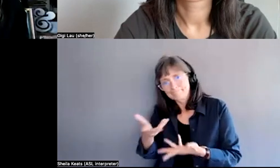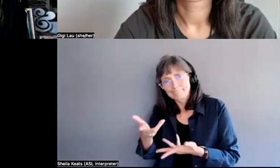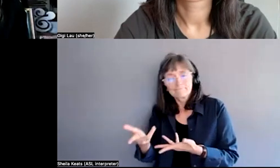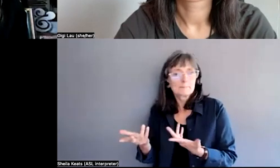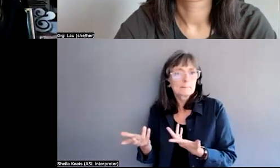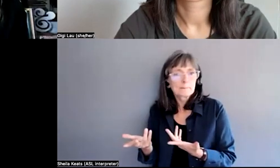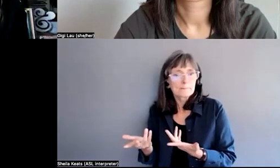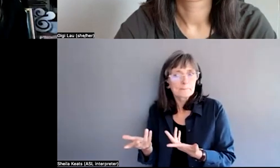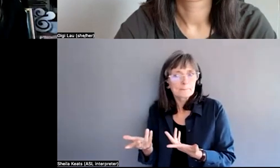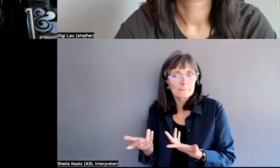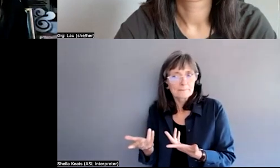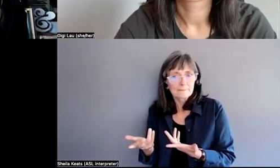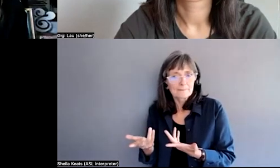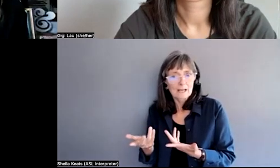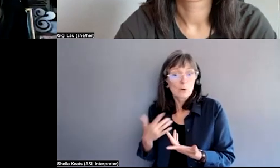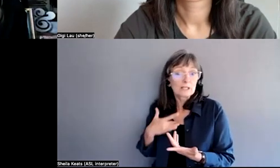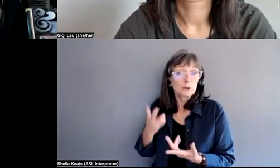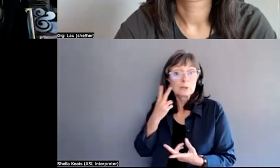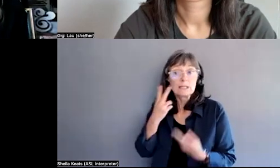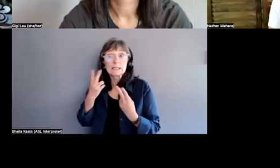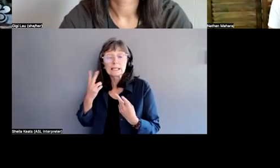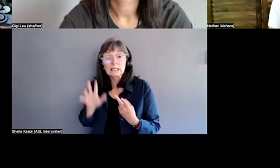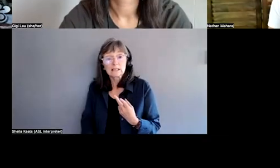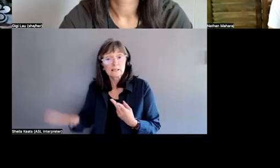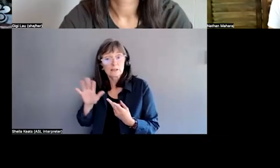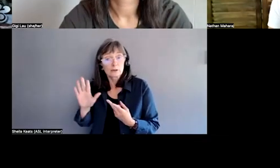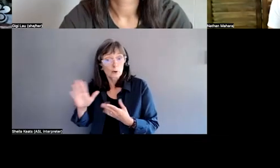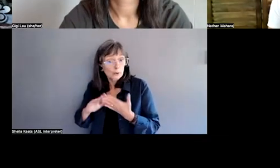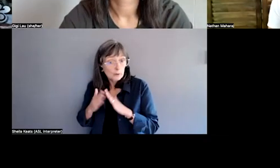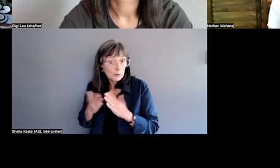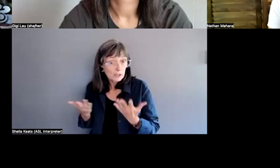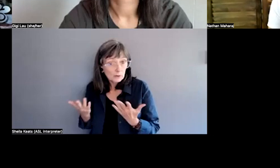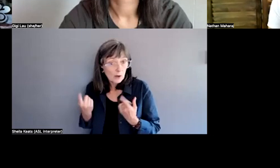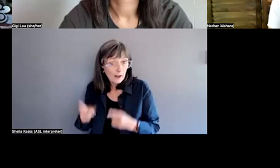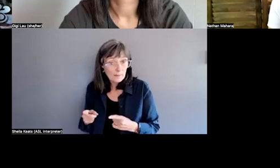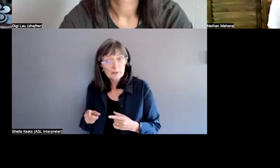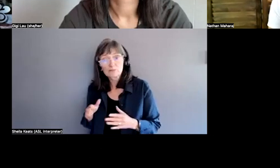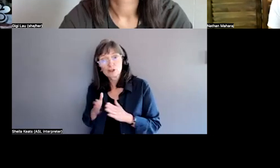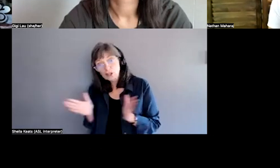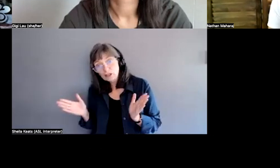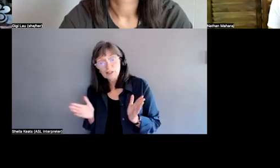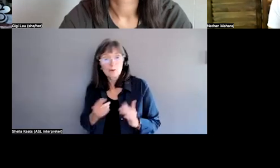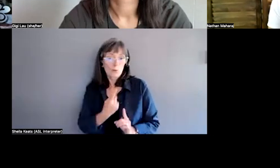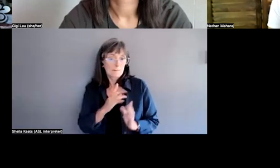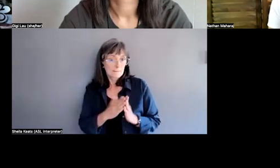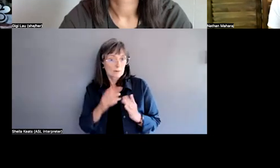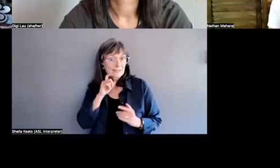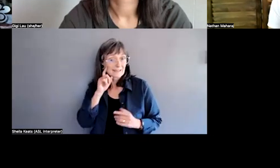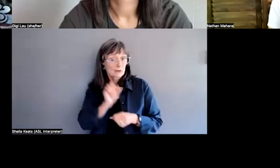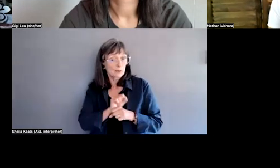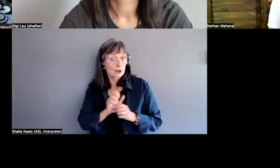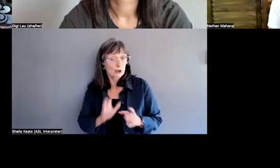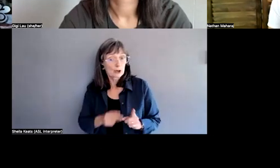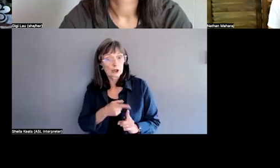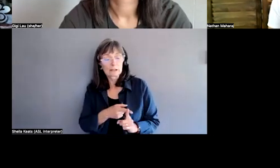what's coming up in terms of trends and the people surrounding them, especially with that book about sex workers, you know, looking